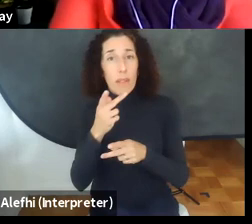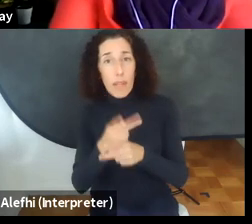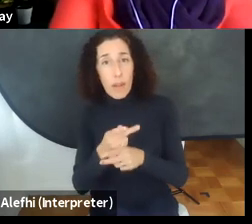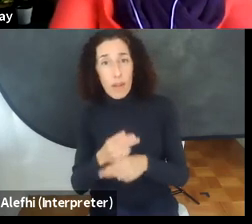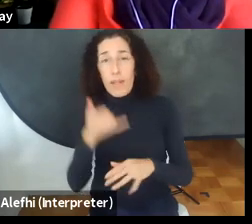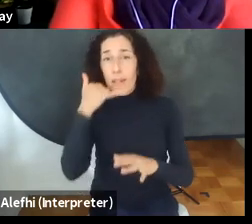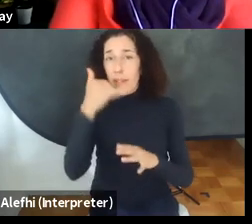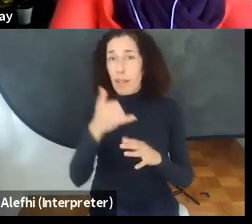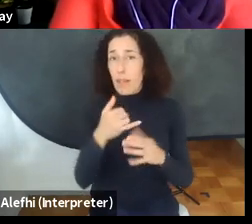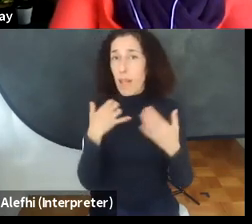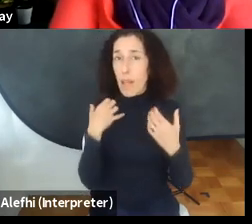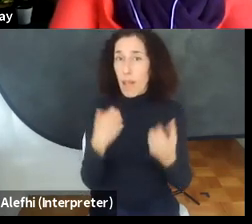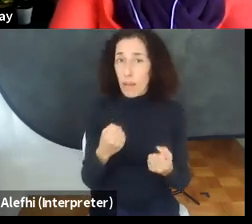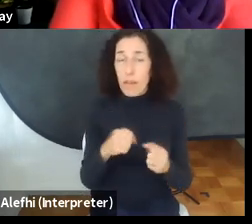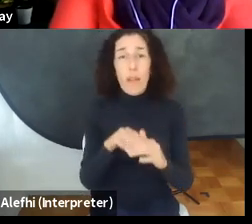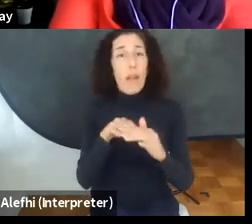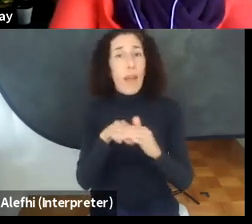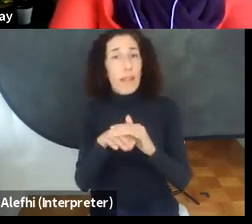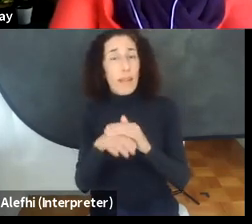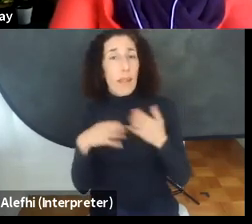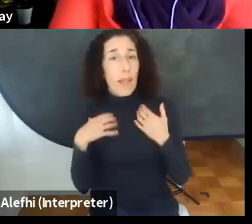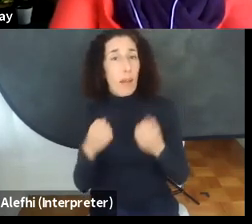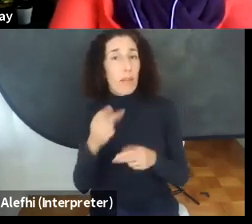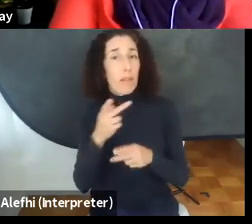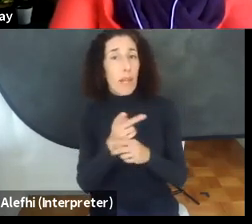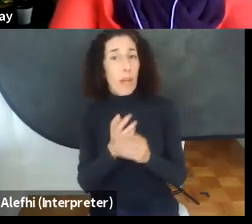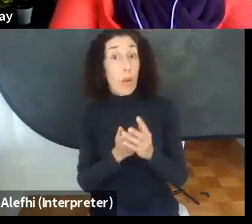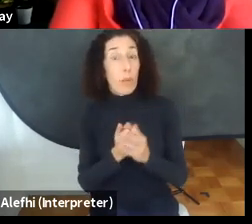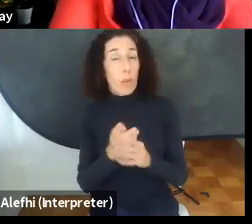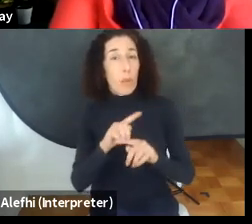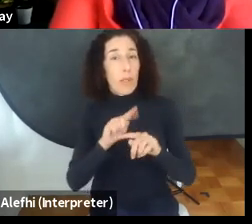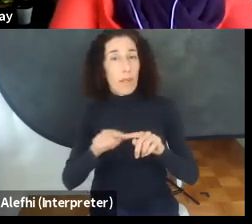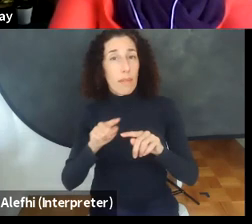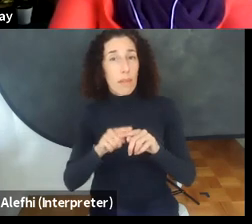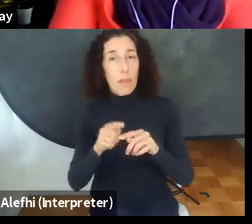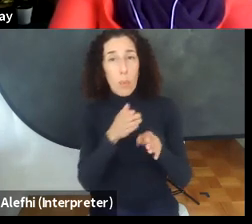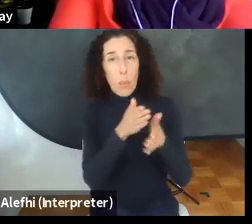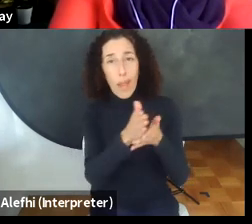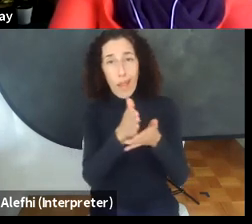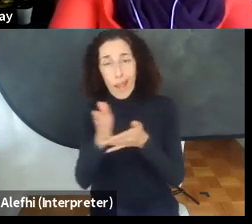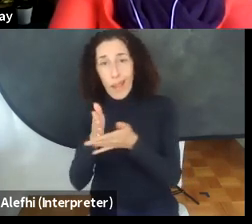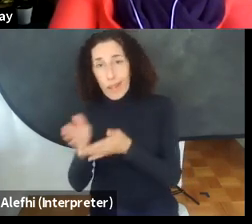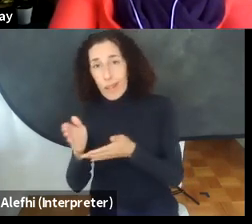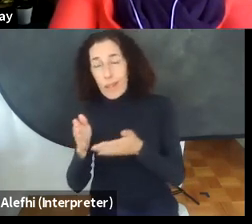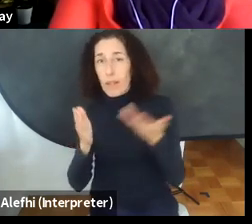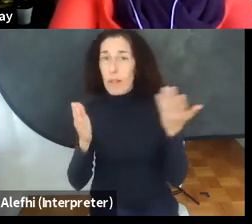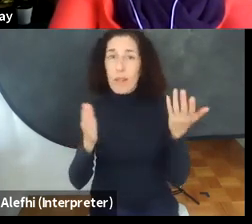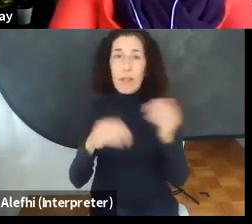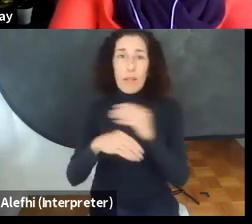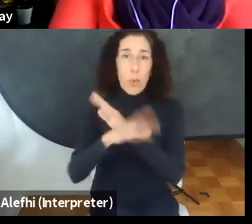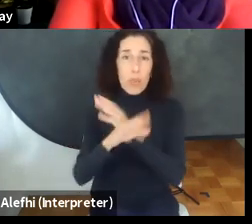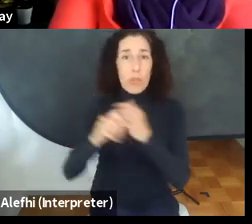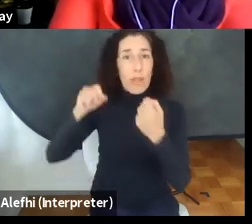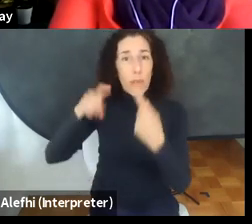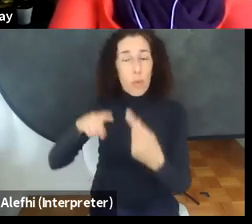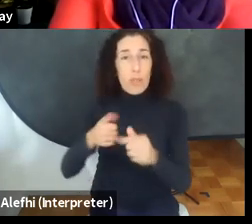and accessing healthcare through other mediums virtually. There's so many platforms that are not accessible.